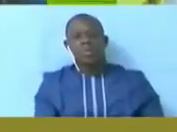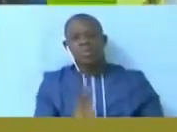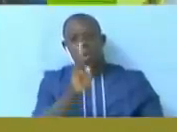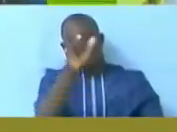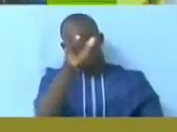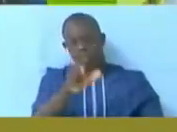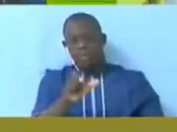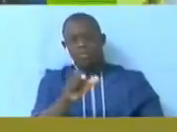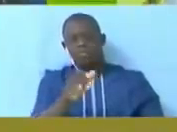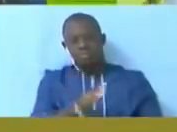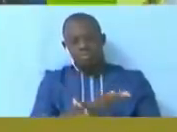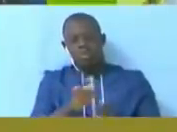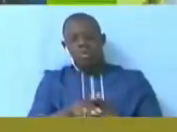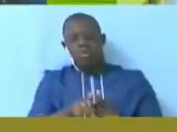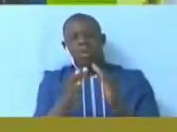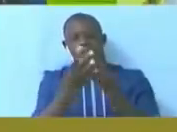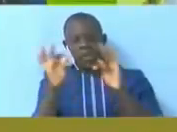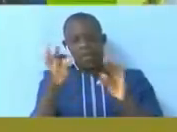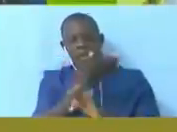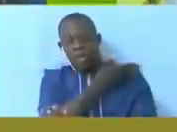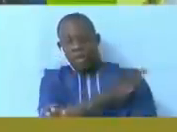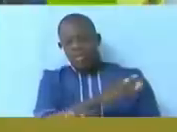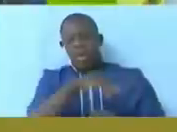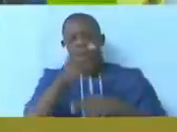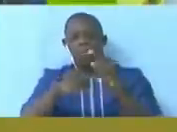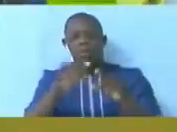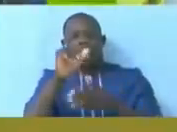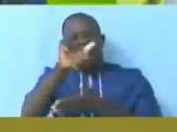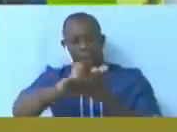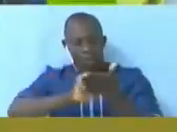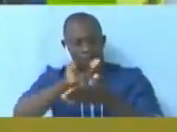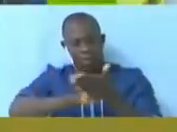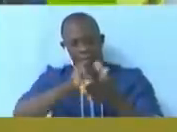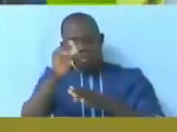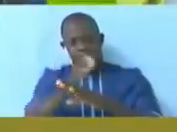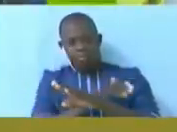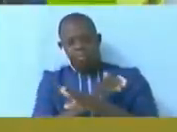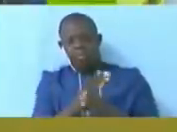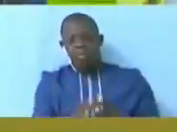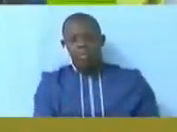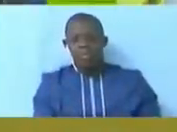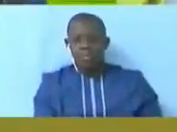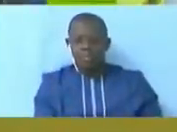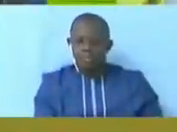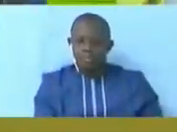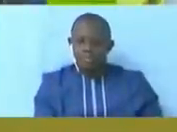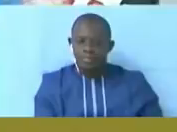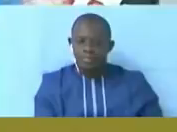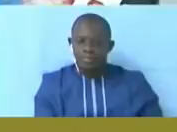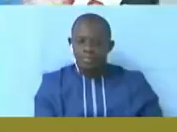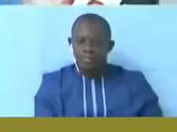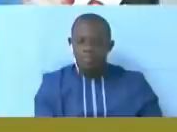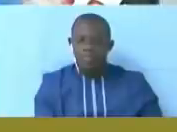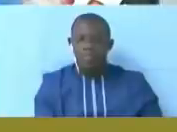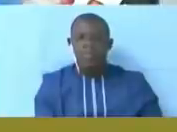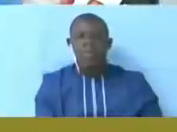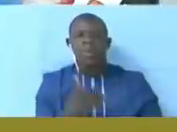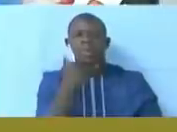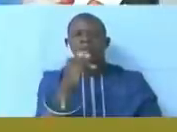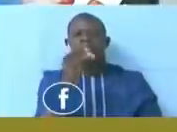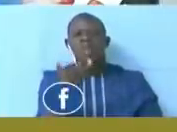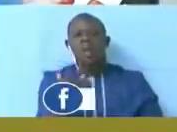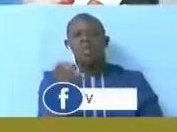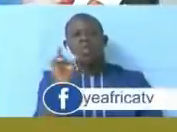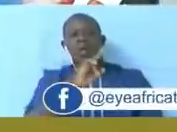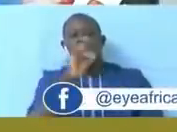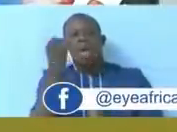acquitted on appeal. Modo bejere wo yew bulale o fanan sorata nyaami aketa murun kan nan kidiol de yabmele appeal. What happened to the diamonds?